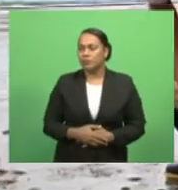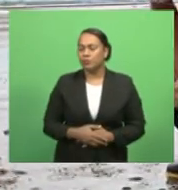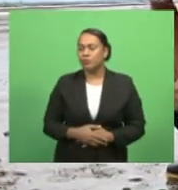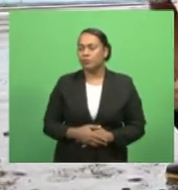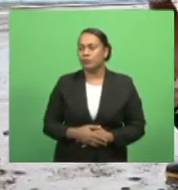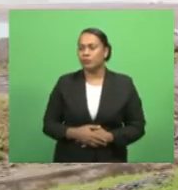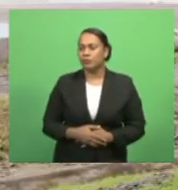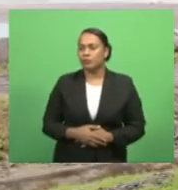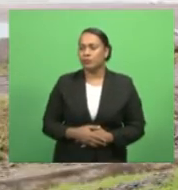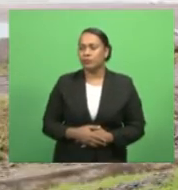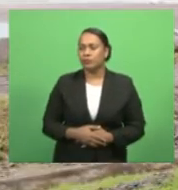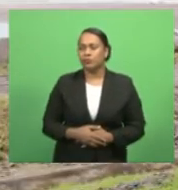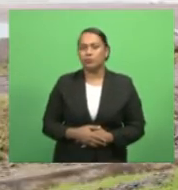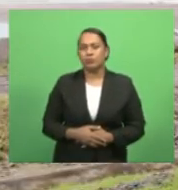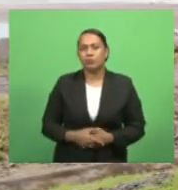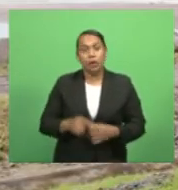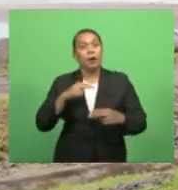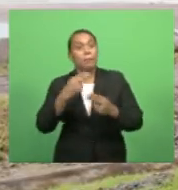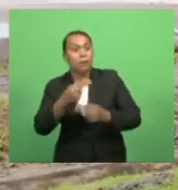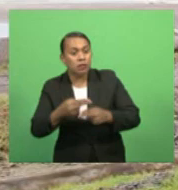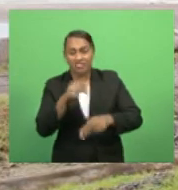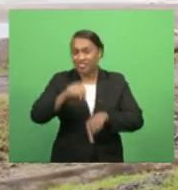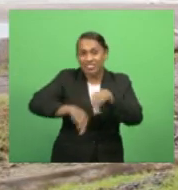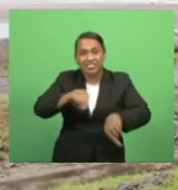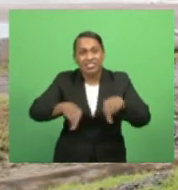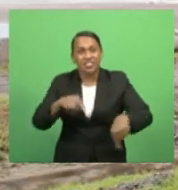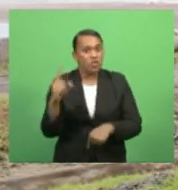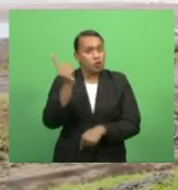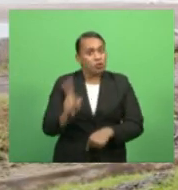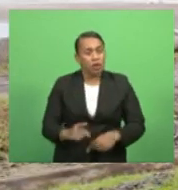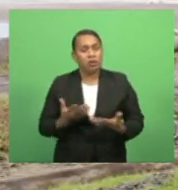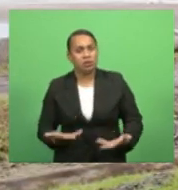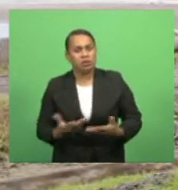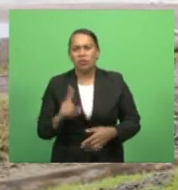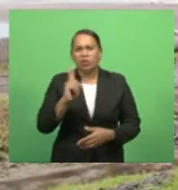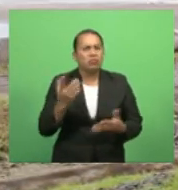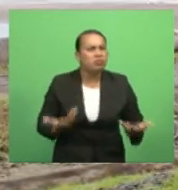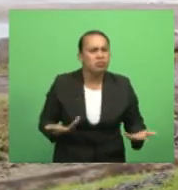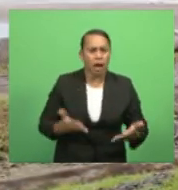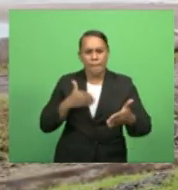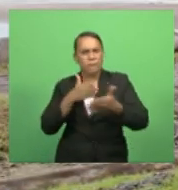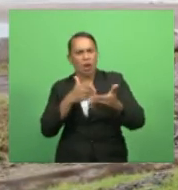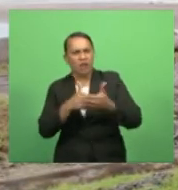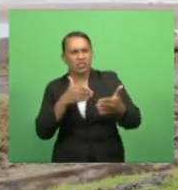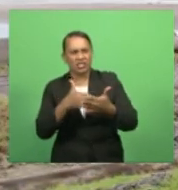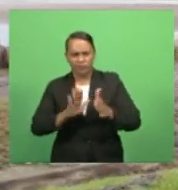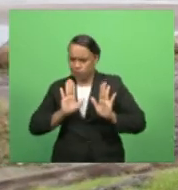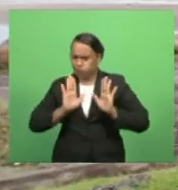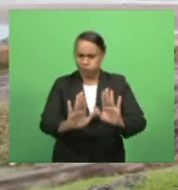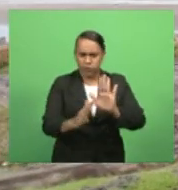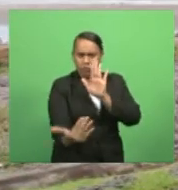The planting of mangroves today will surely act as a barrier and cushion